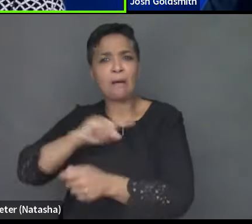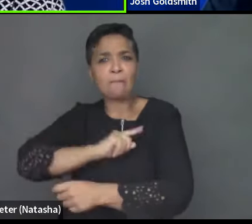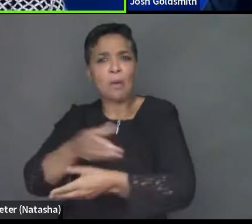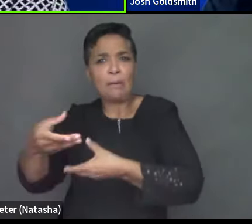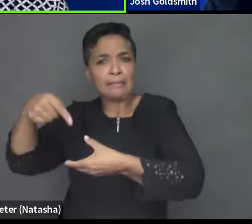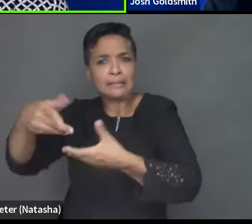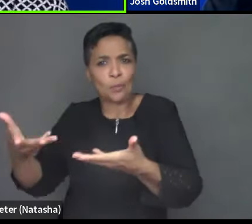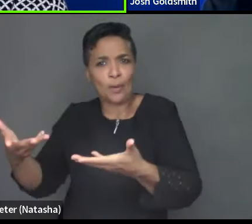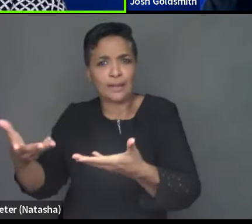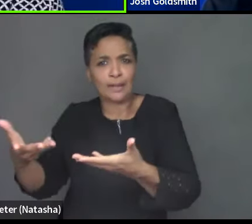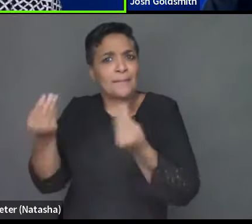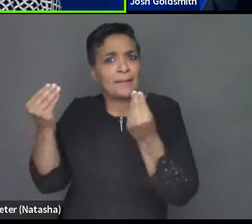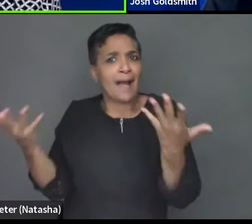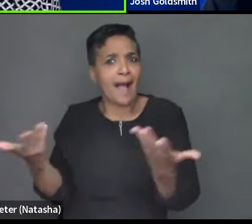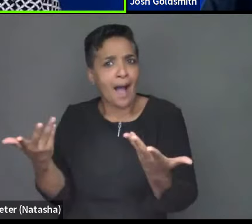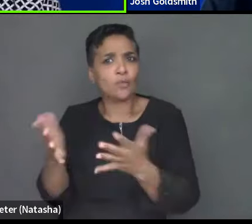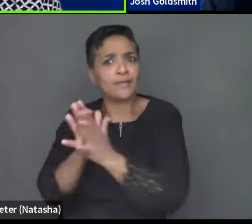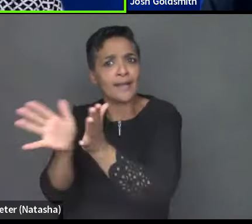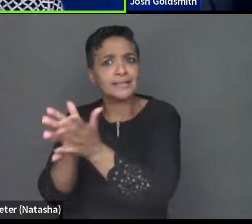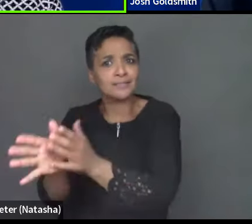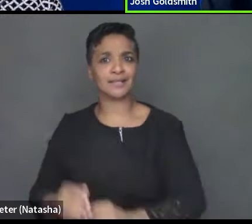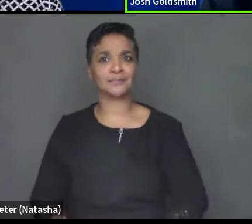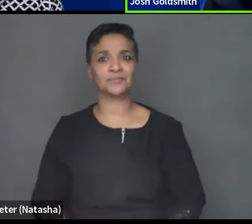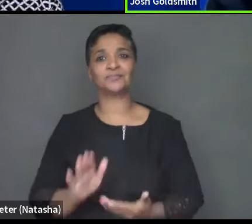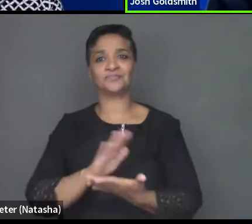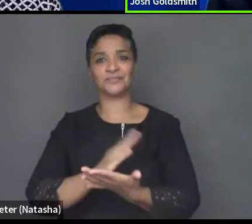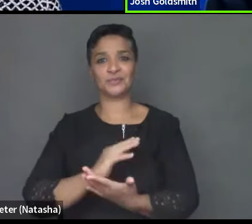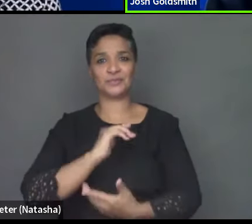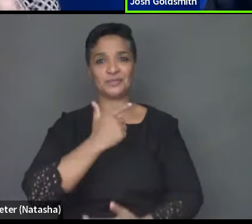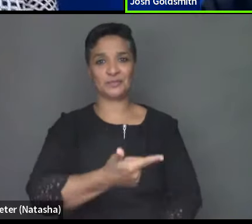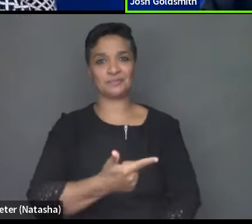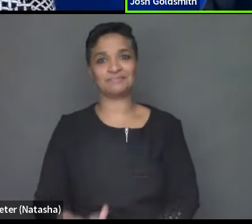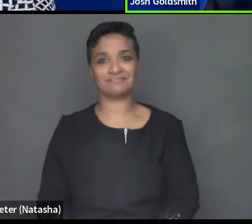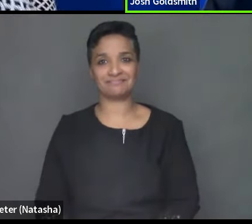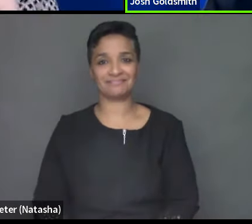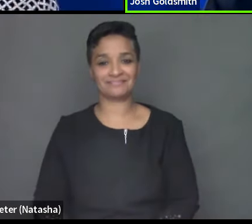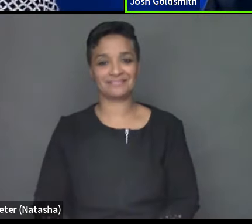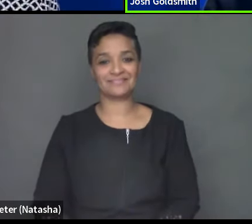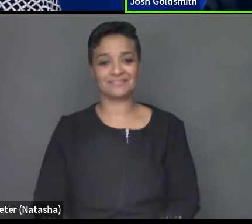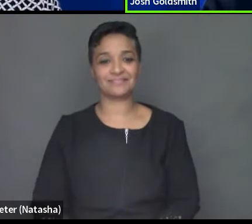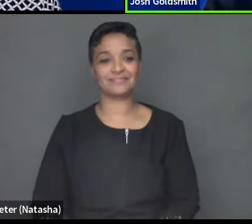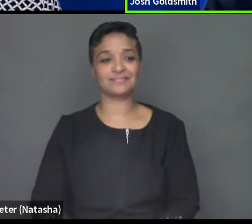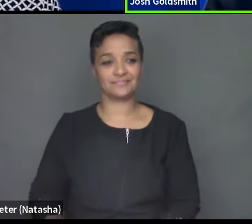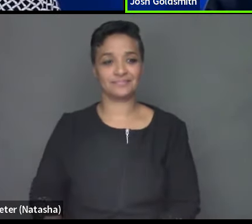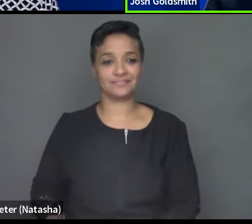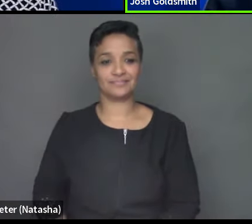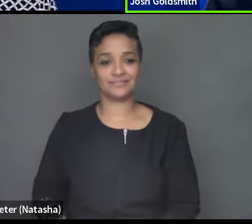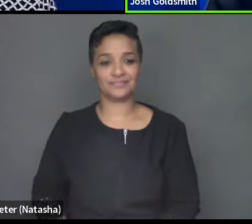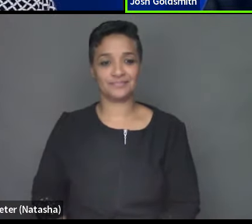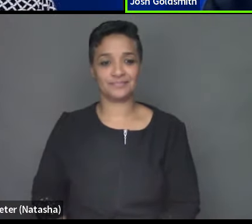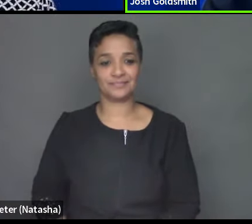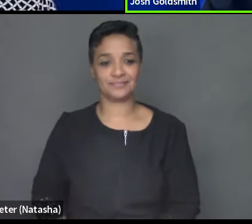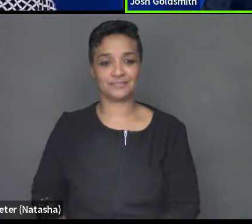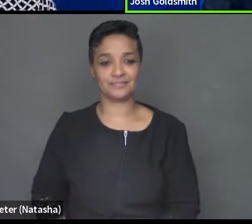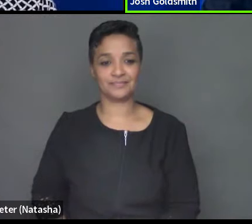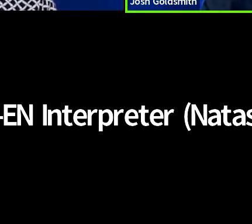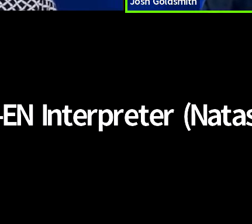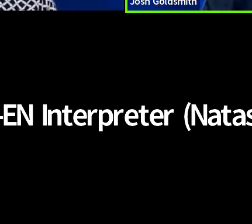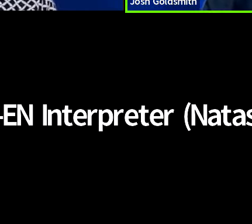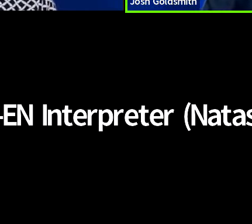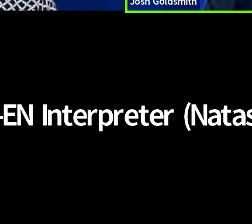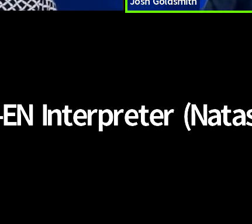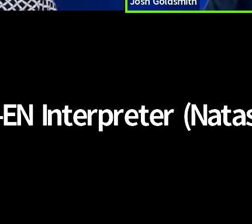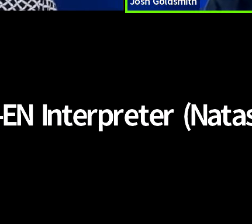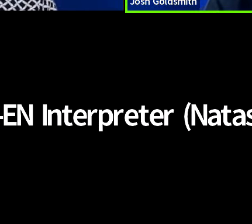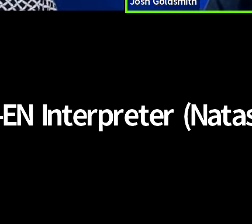it? Please tell us all about it. All right. So I will do that. I was